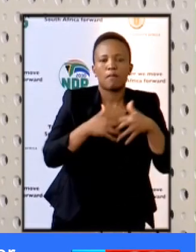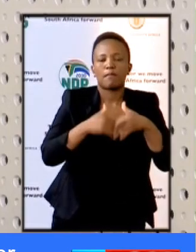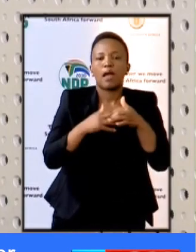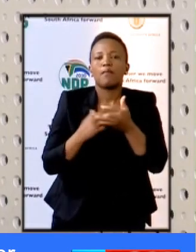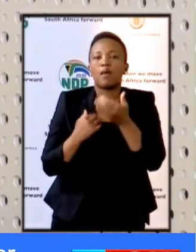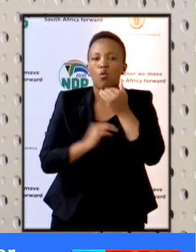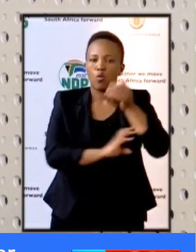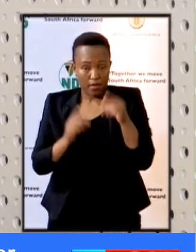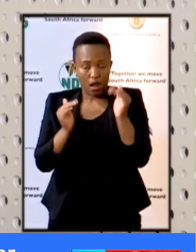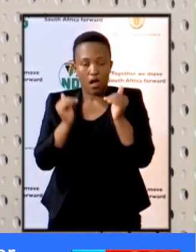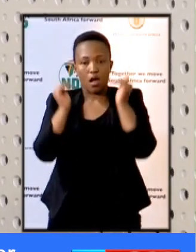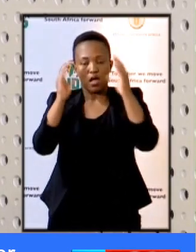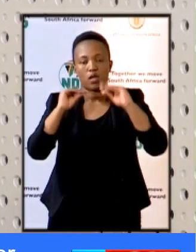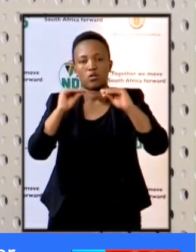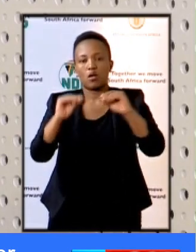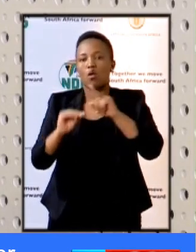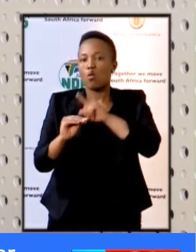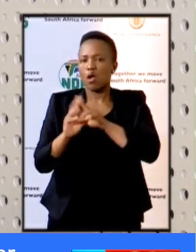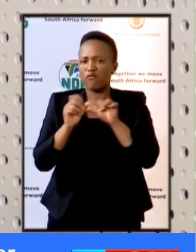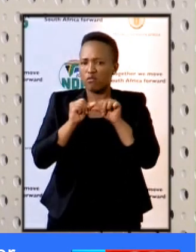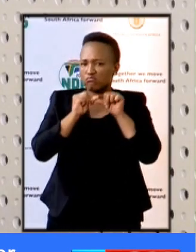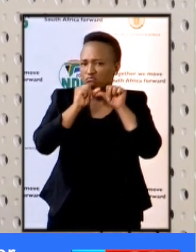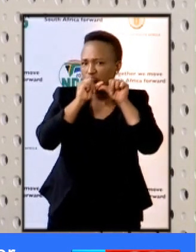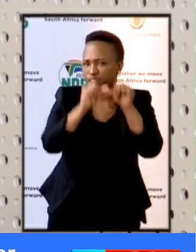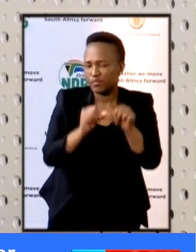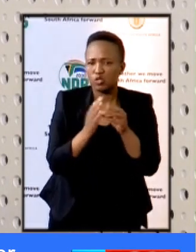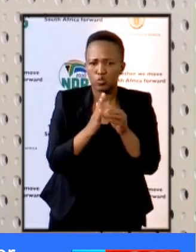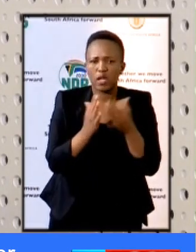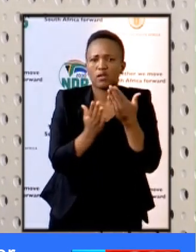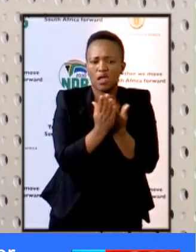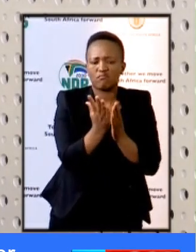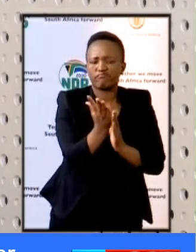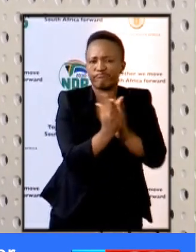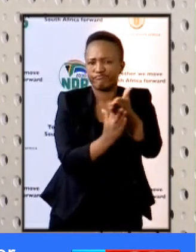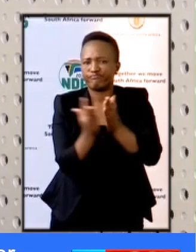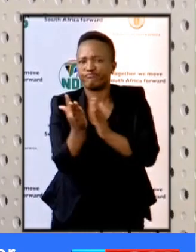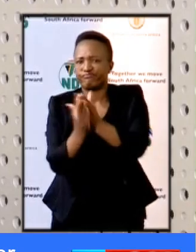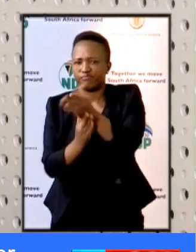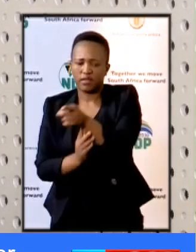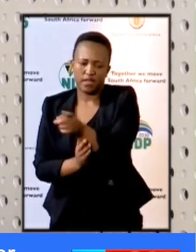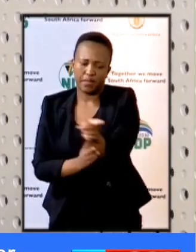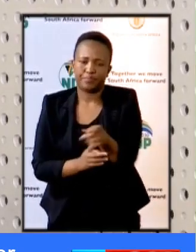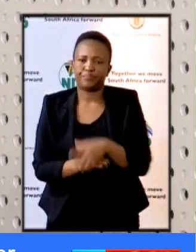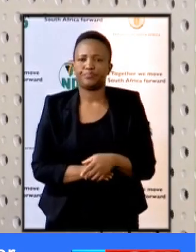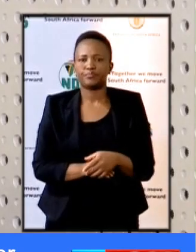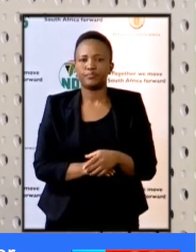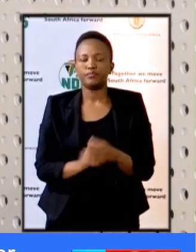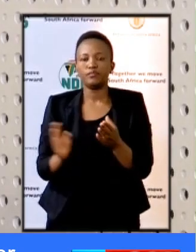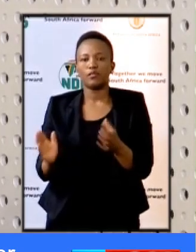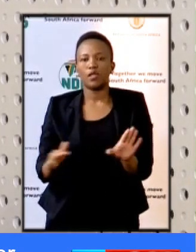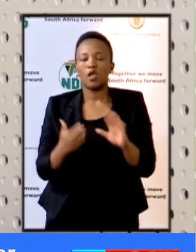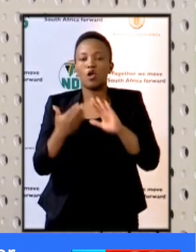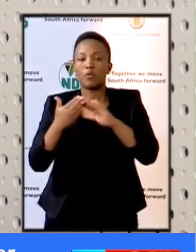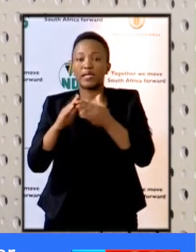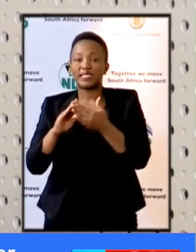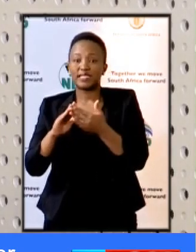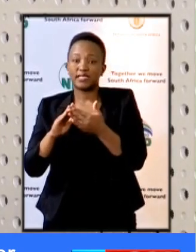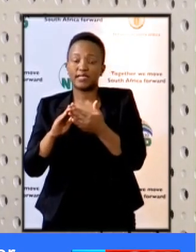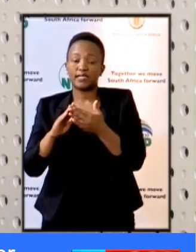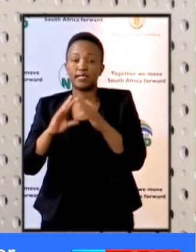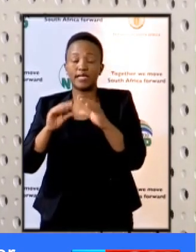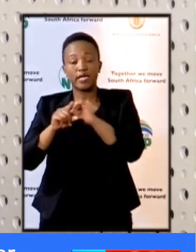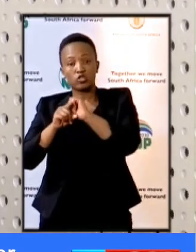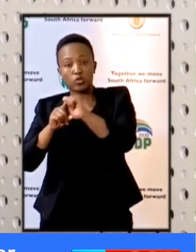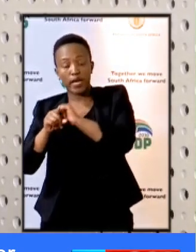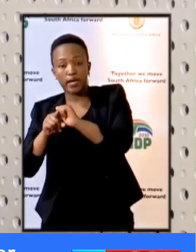for ready and continuous access by students. On community education and training, which in